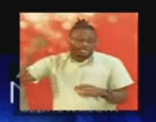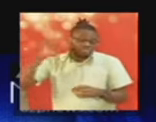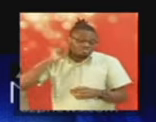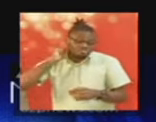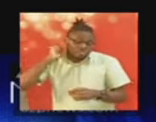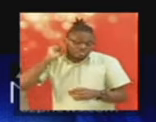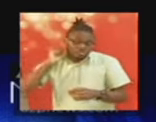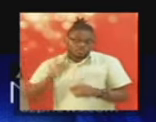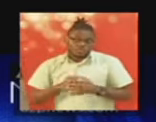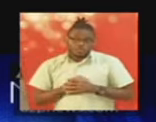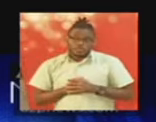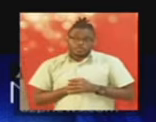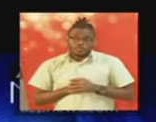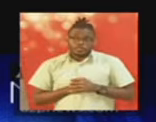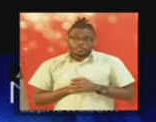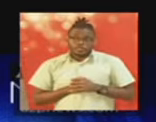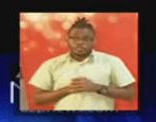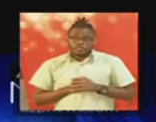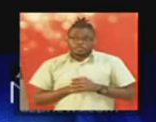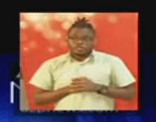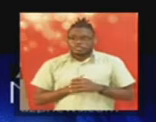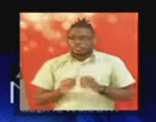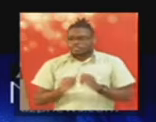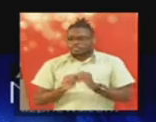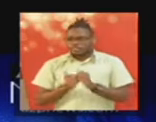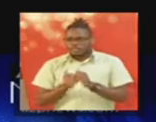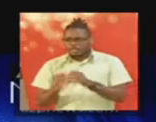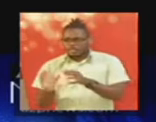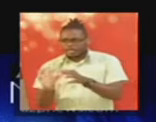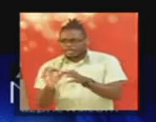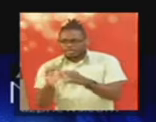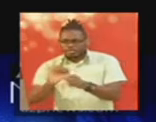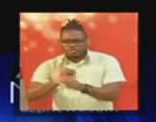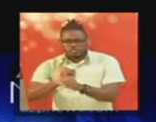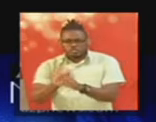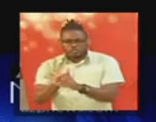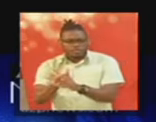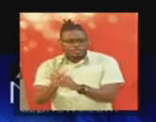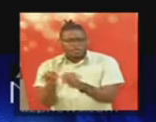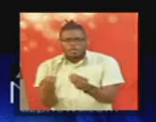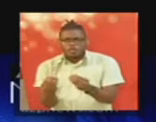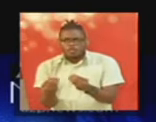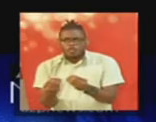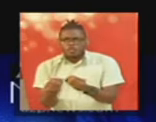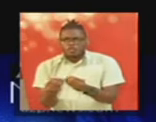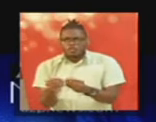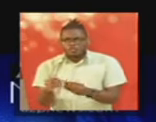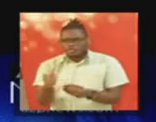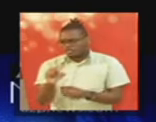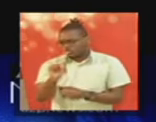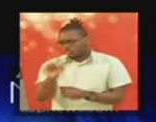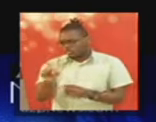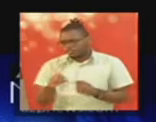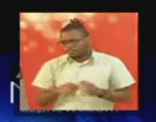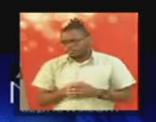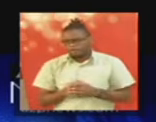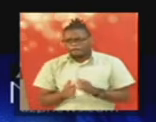to COVID-19? And my second question has to do with the majority of cases